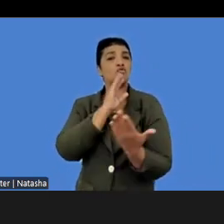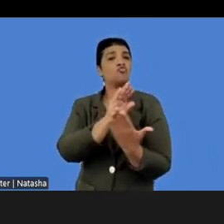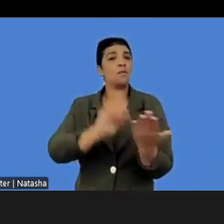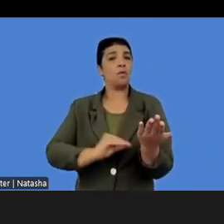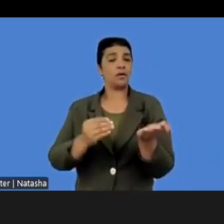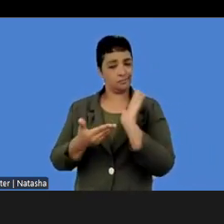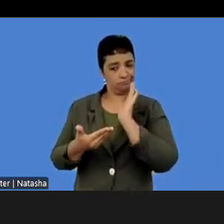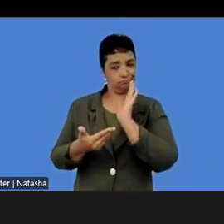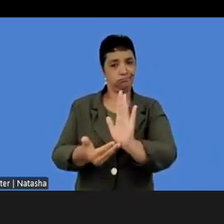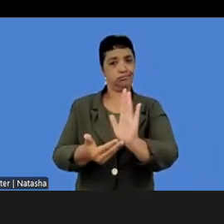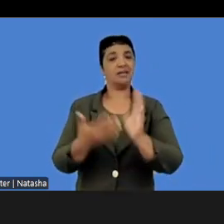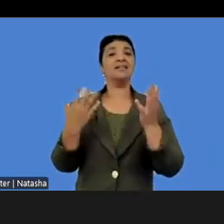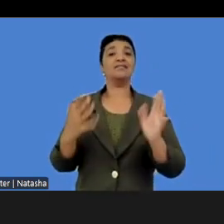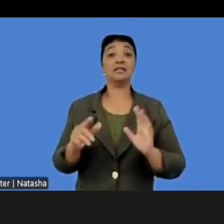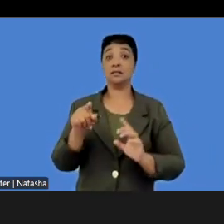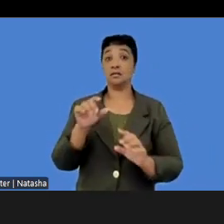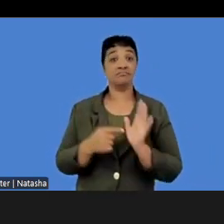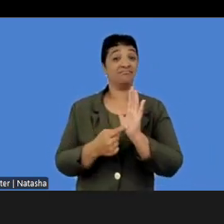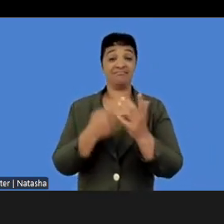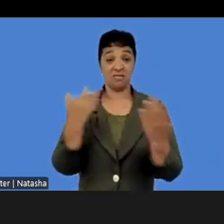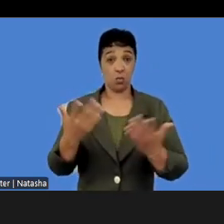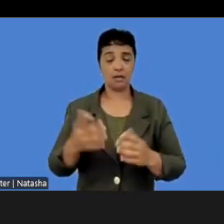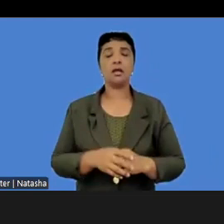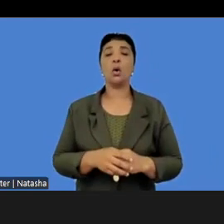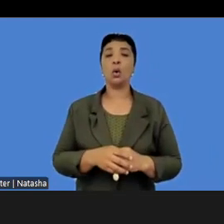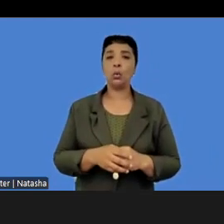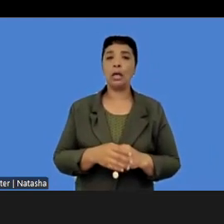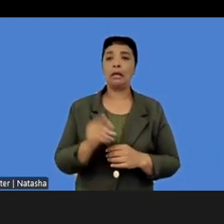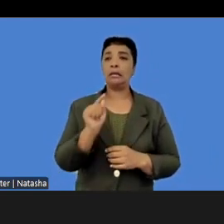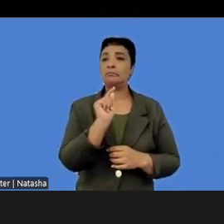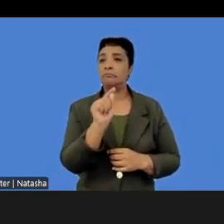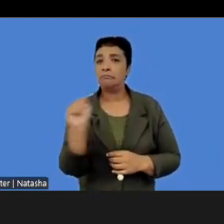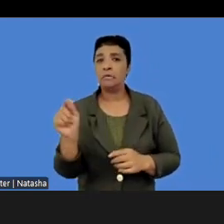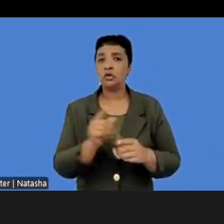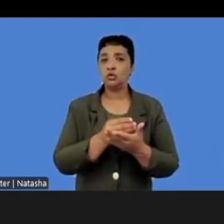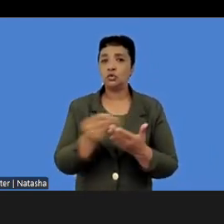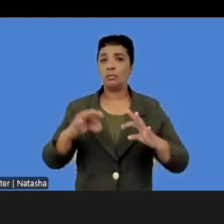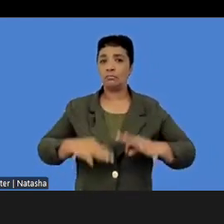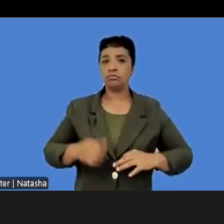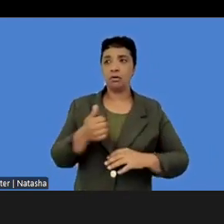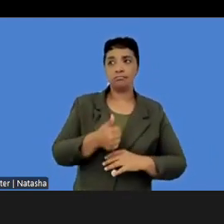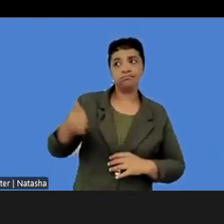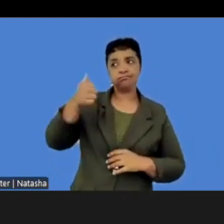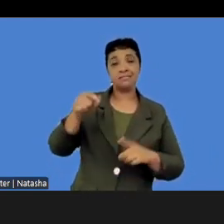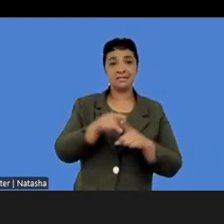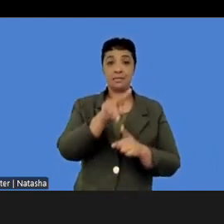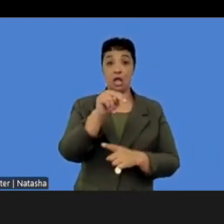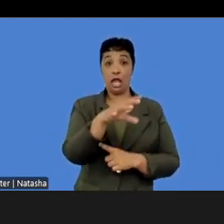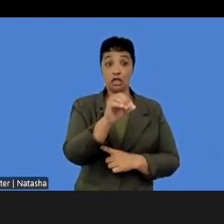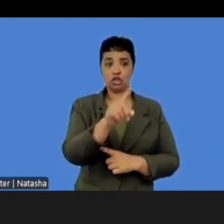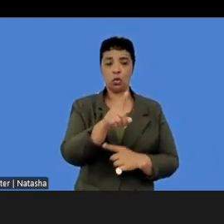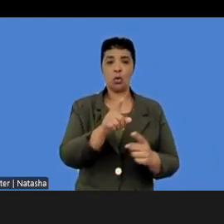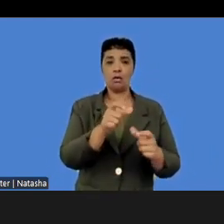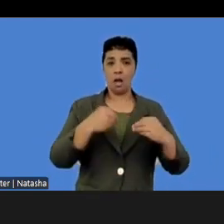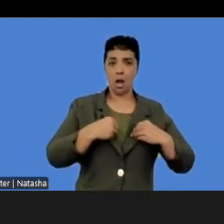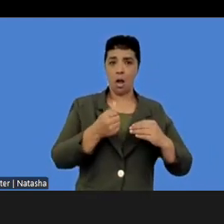report which found that the actions of certain officials and NGO owners to be unconstitutional.